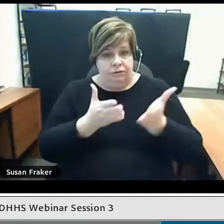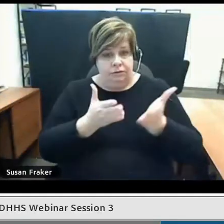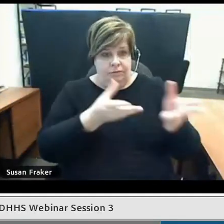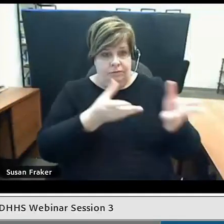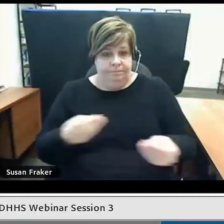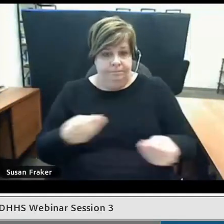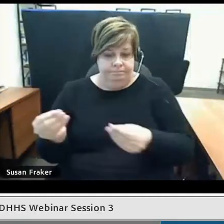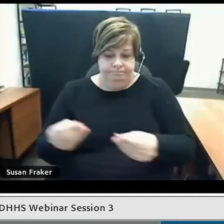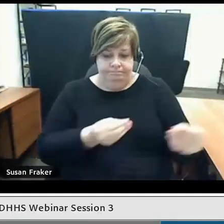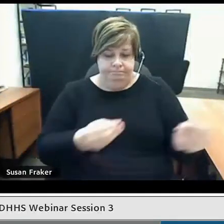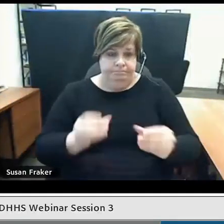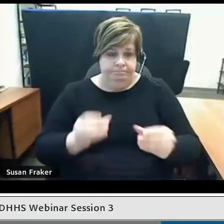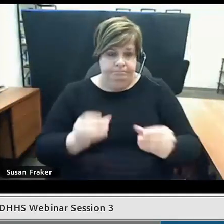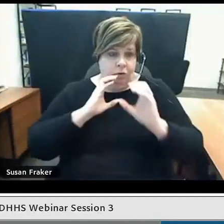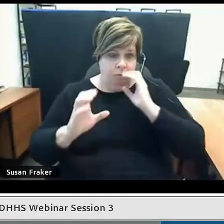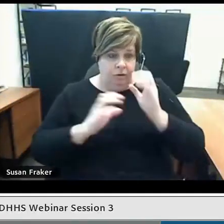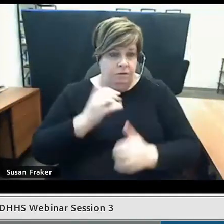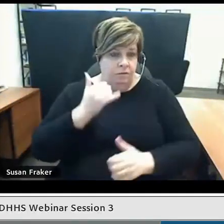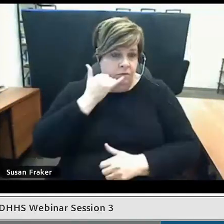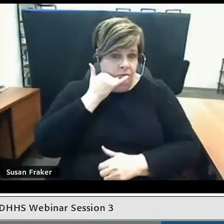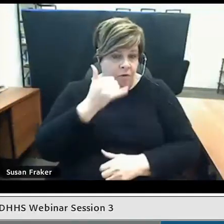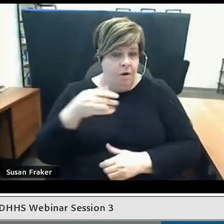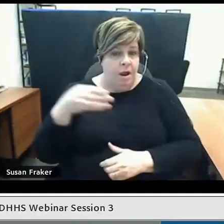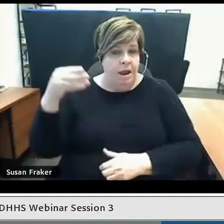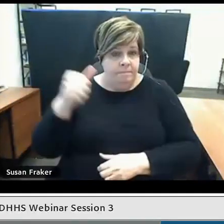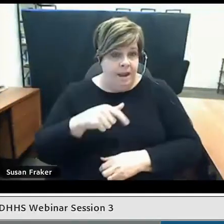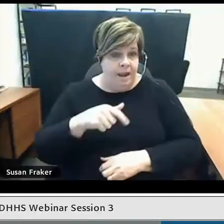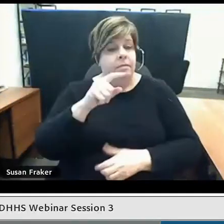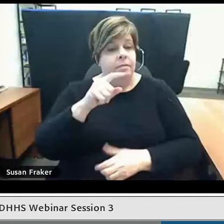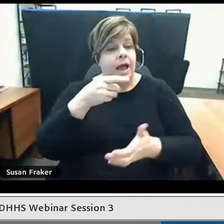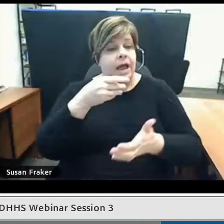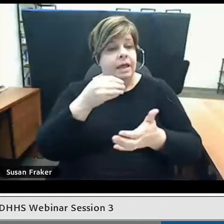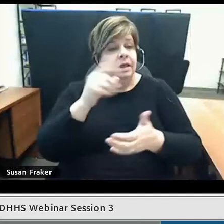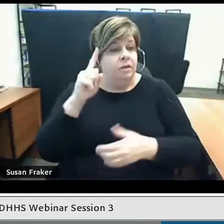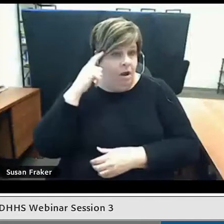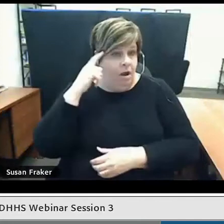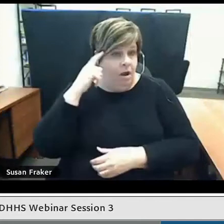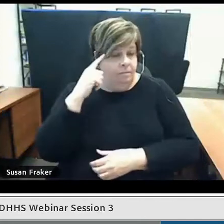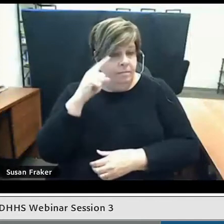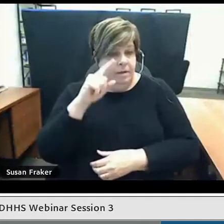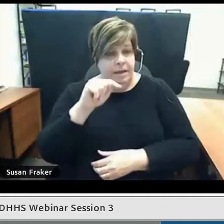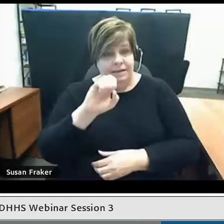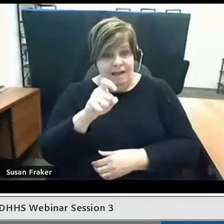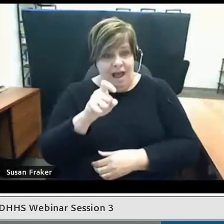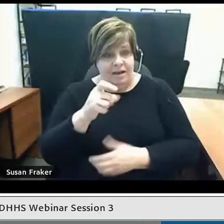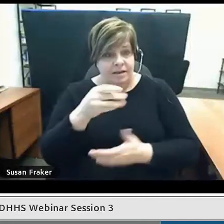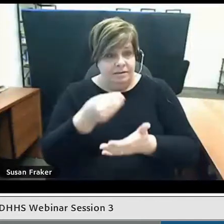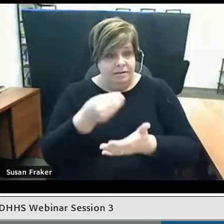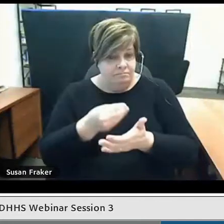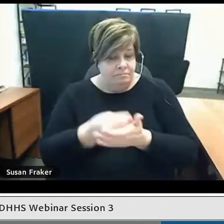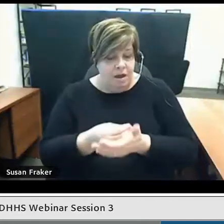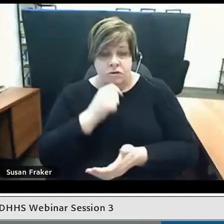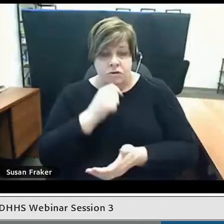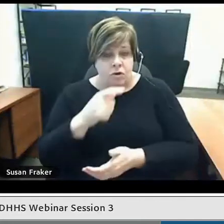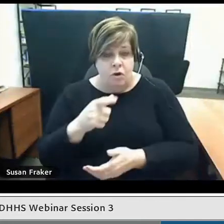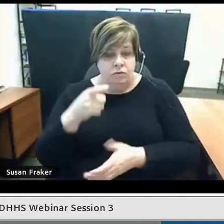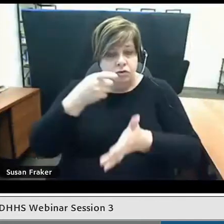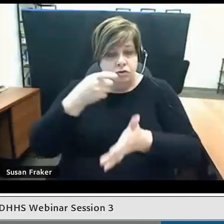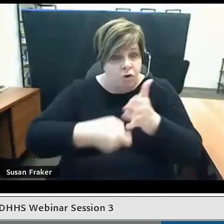And basically, it's paid for through tax dollars. So there is no cost to you as the hearing person or to the deaf